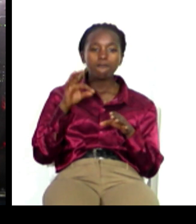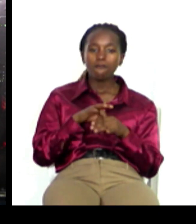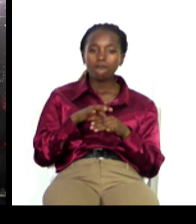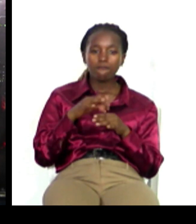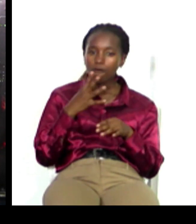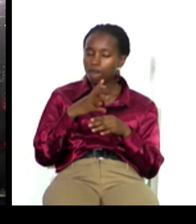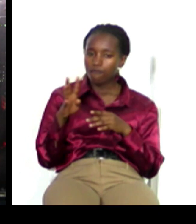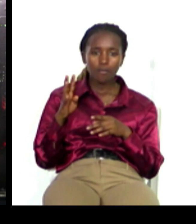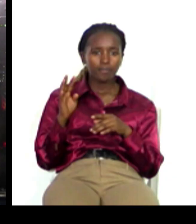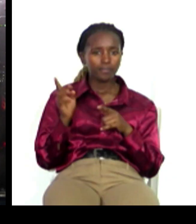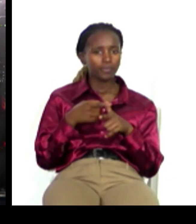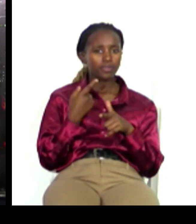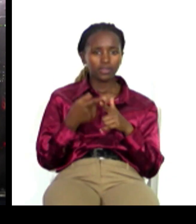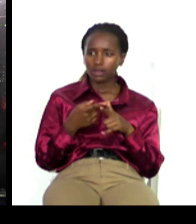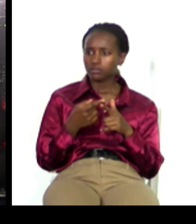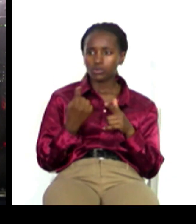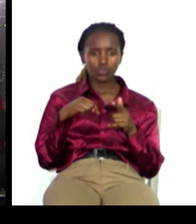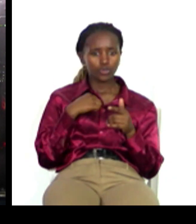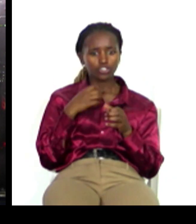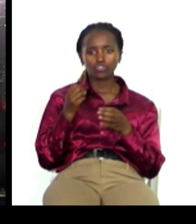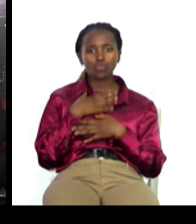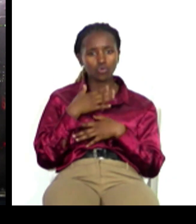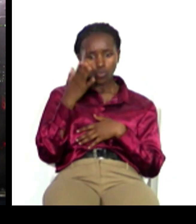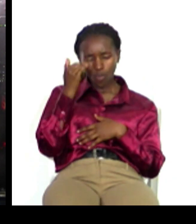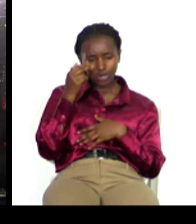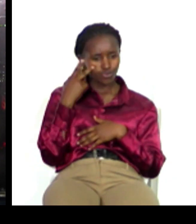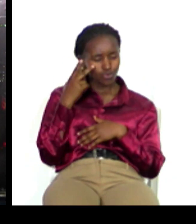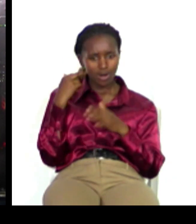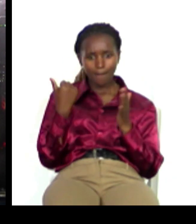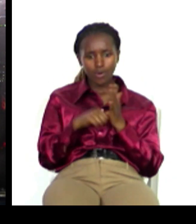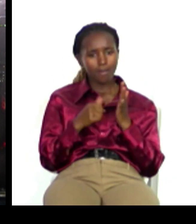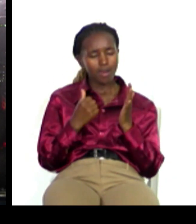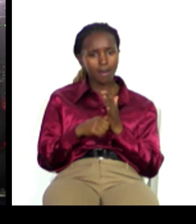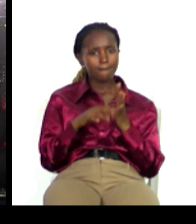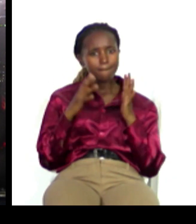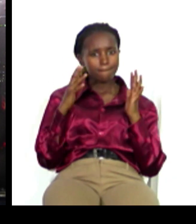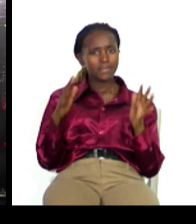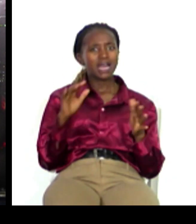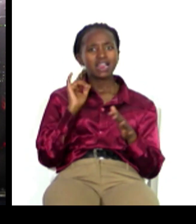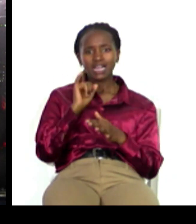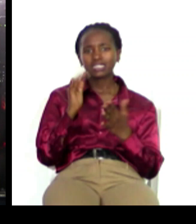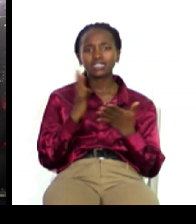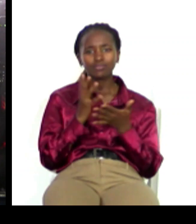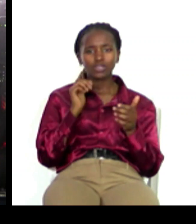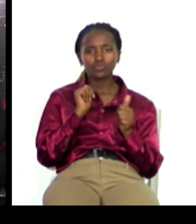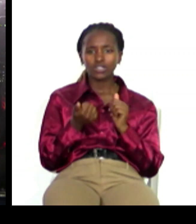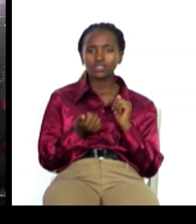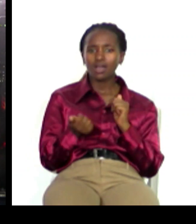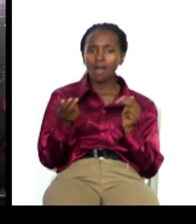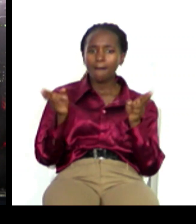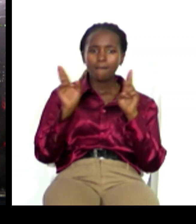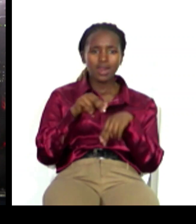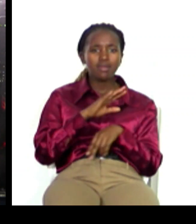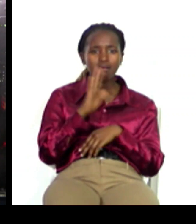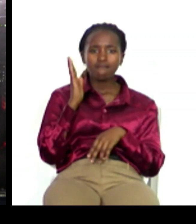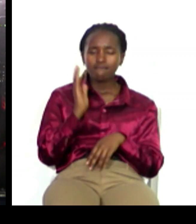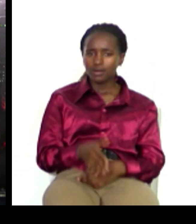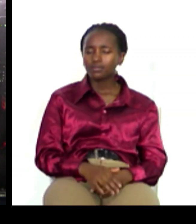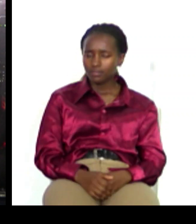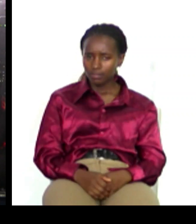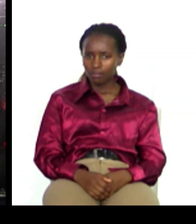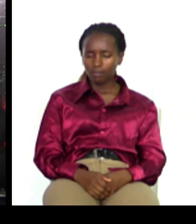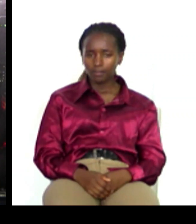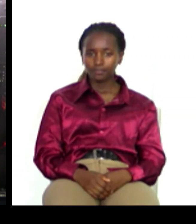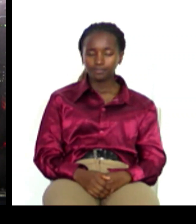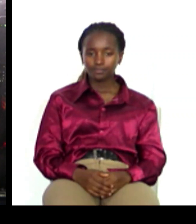surprised. Hakujua kitu gani inaweza fanyika. They did what has never been done in the whole world. Waliingia mpaka